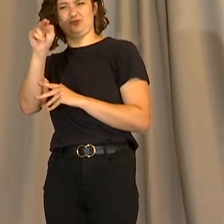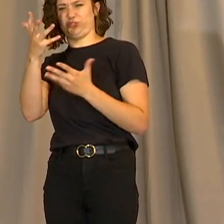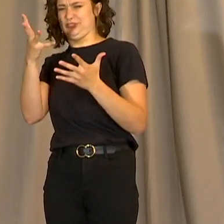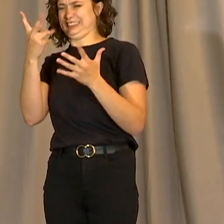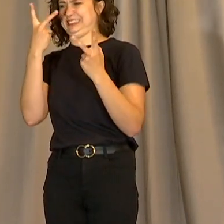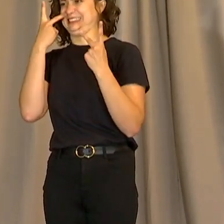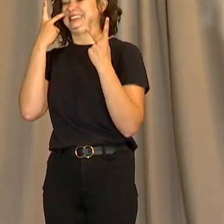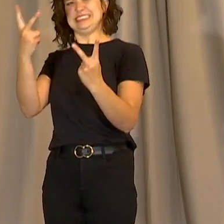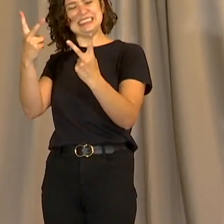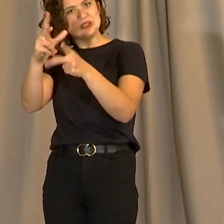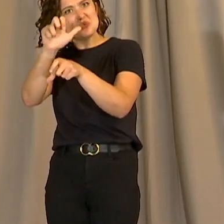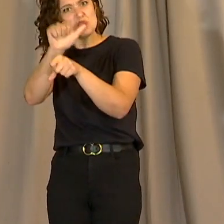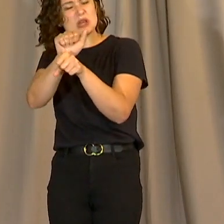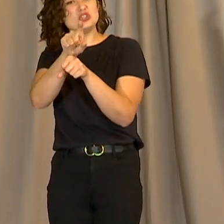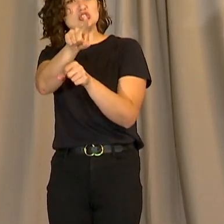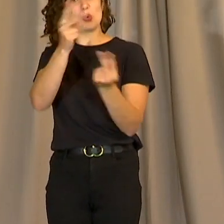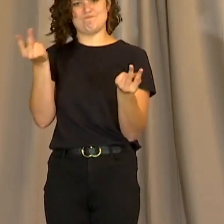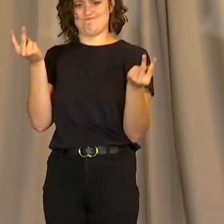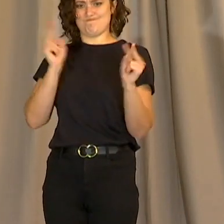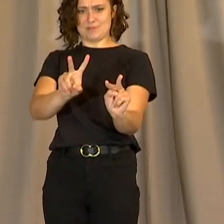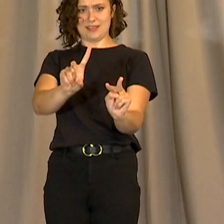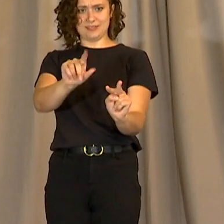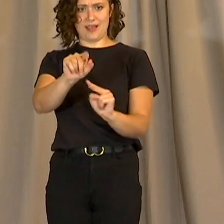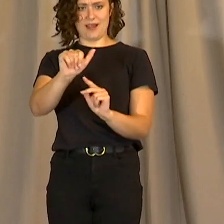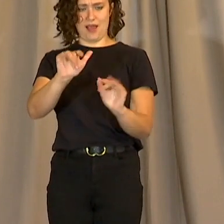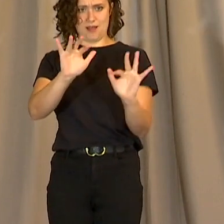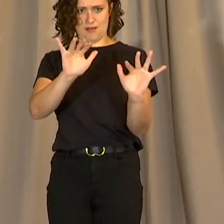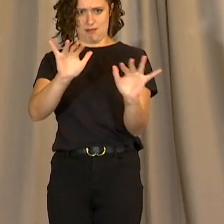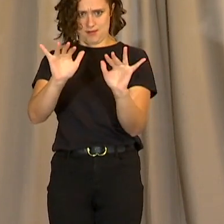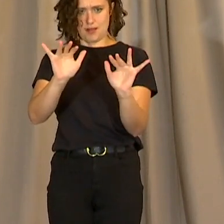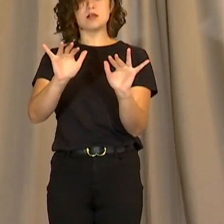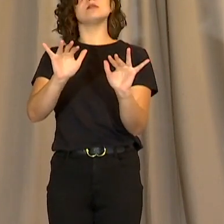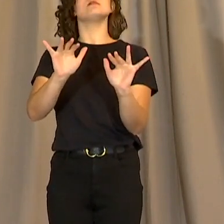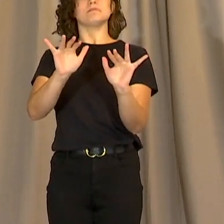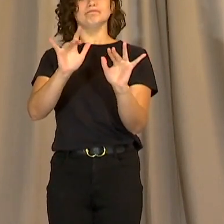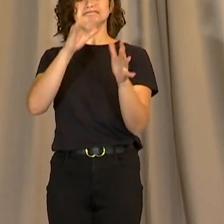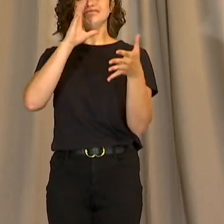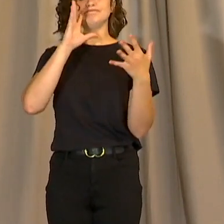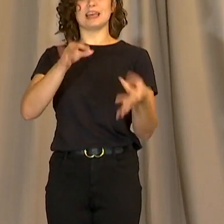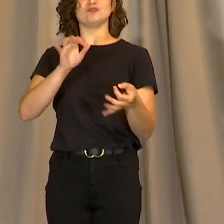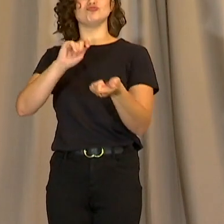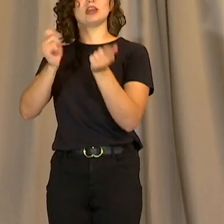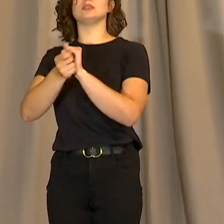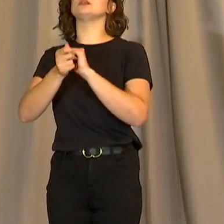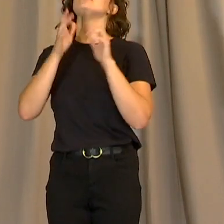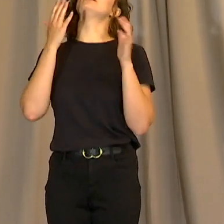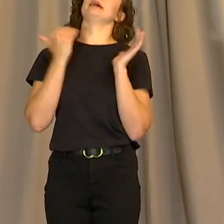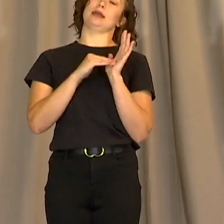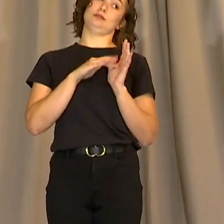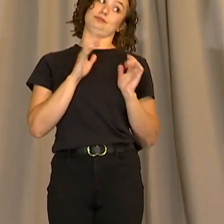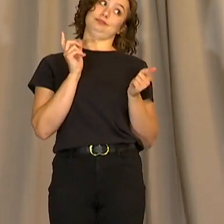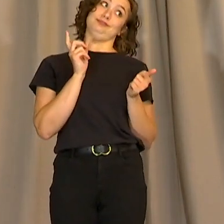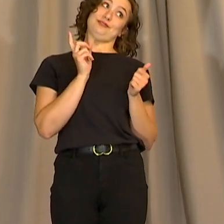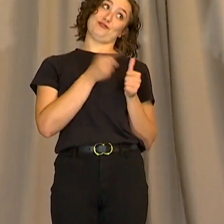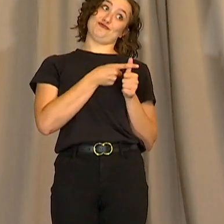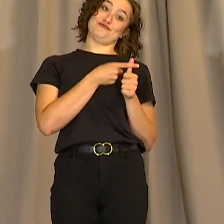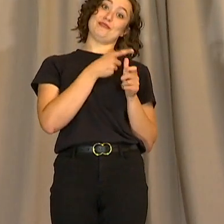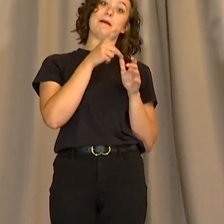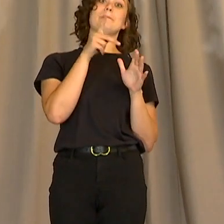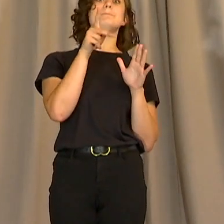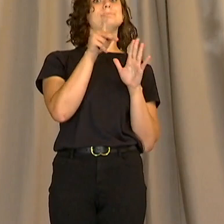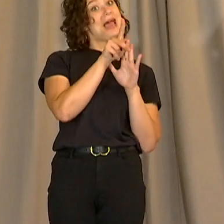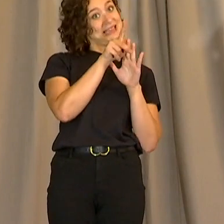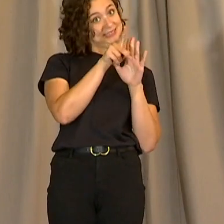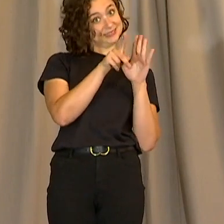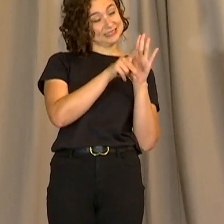data and then made a decision to change something. First through policy, I would say. Again, you gotta go through policy. These people love